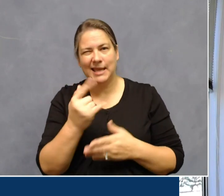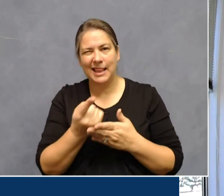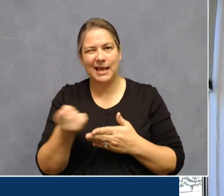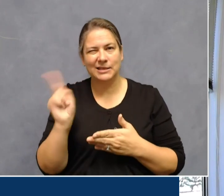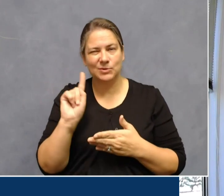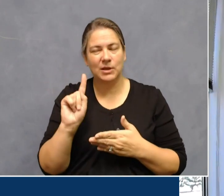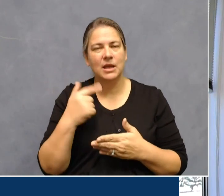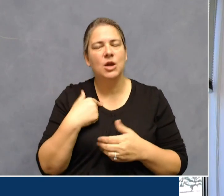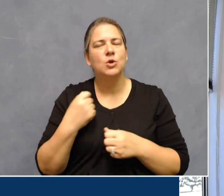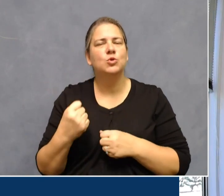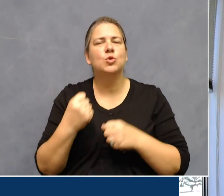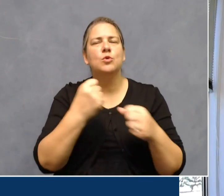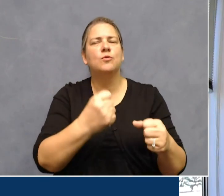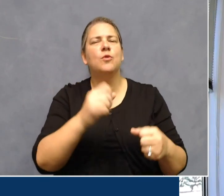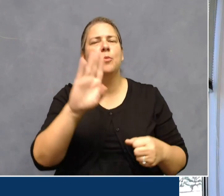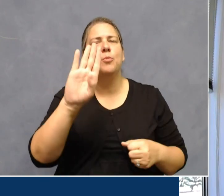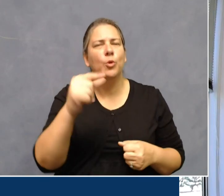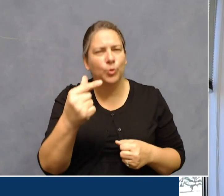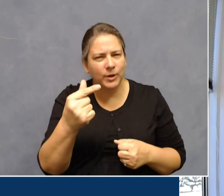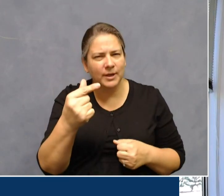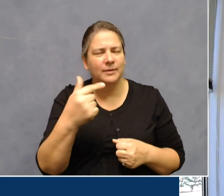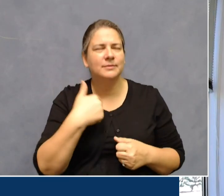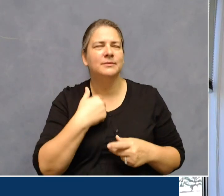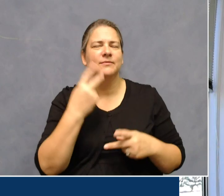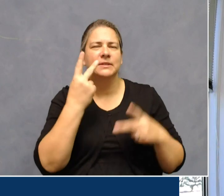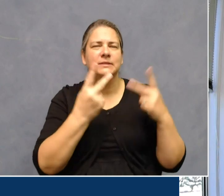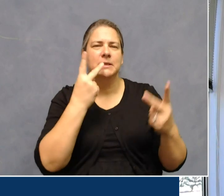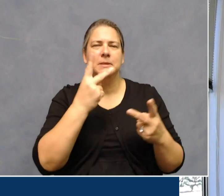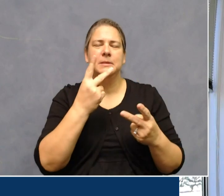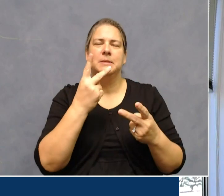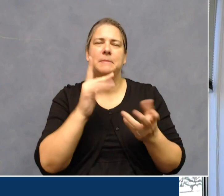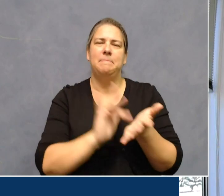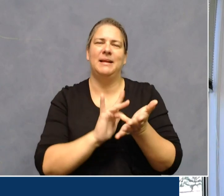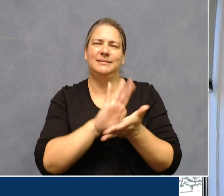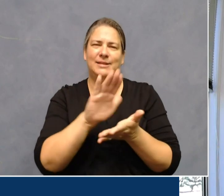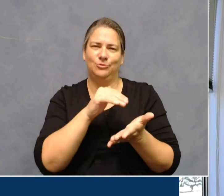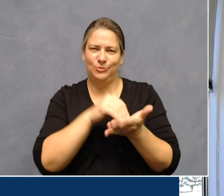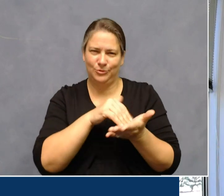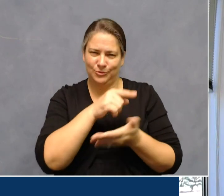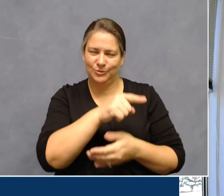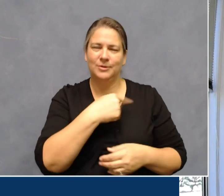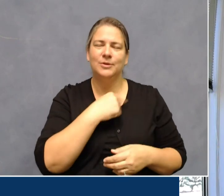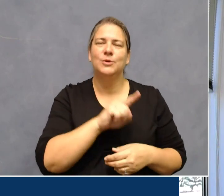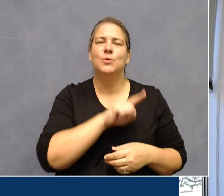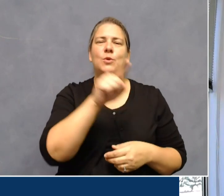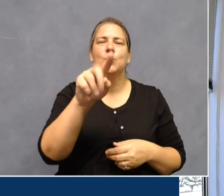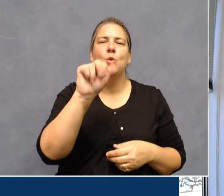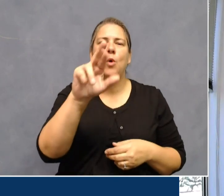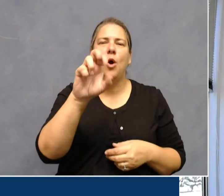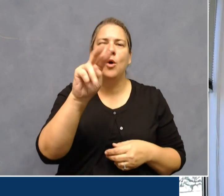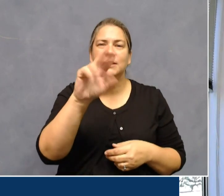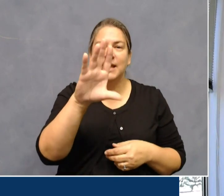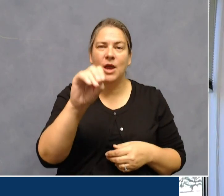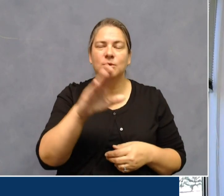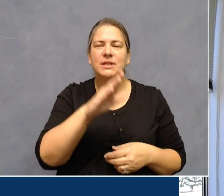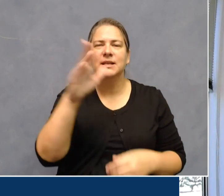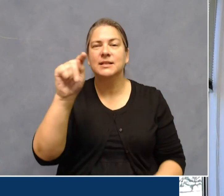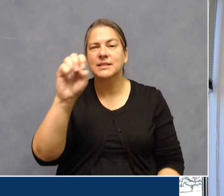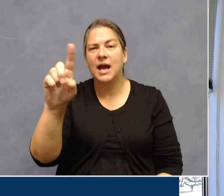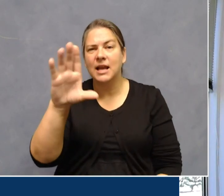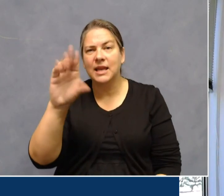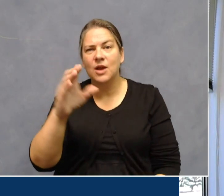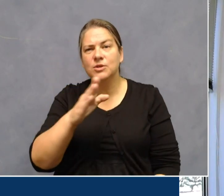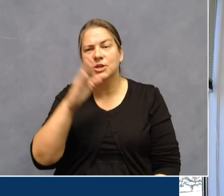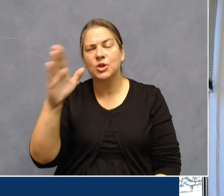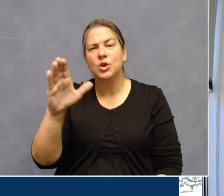Green, and I visited the Med Center at Bowling Green, and then went to Warren County, Todd County, Christian County. I saw